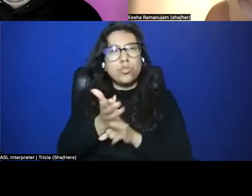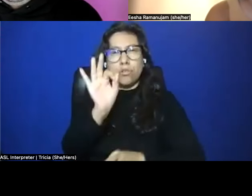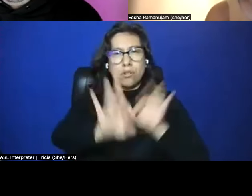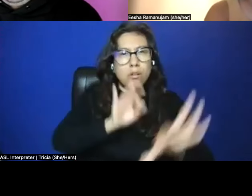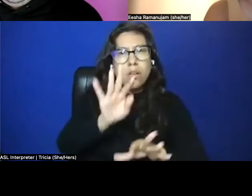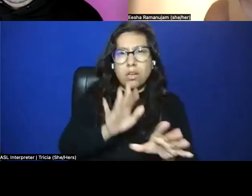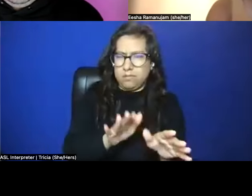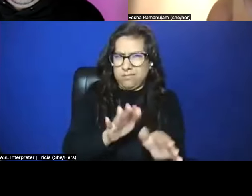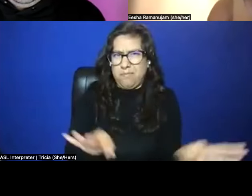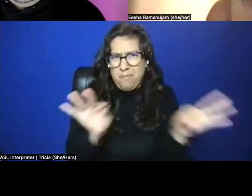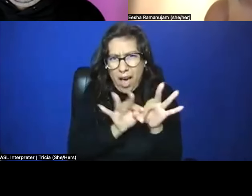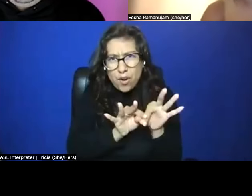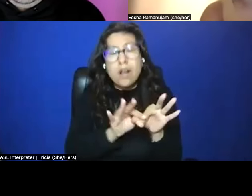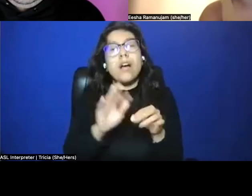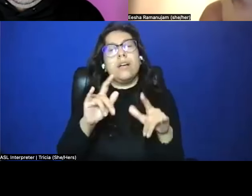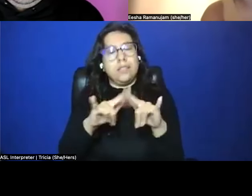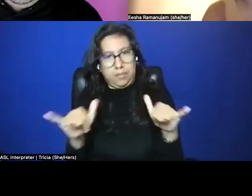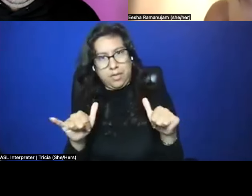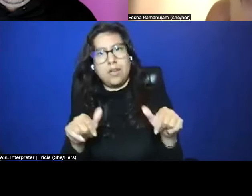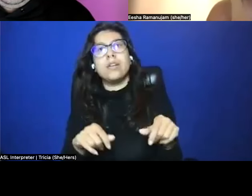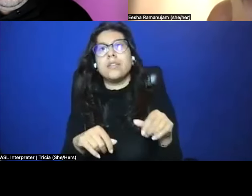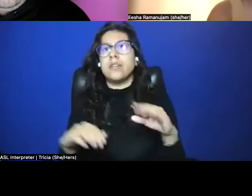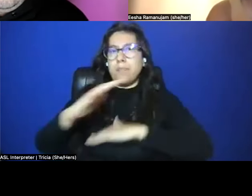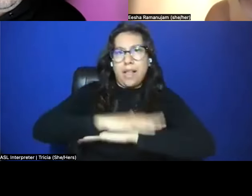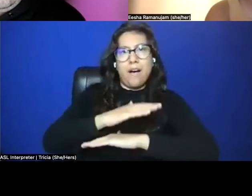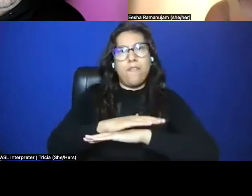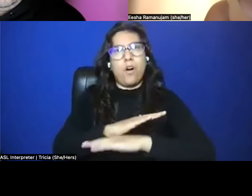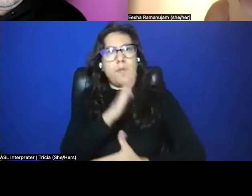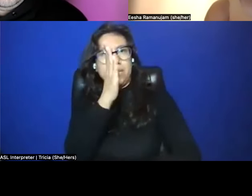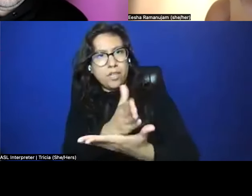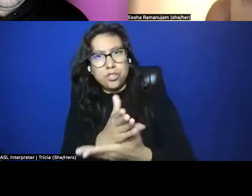lives matter, in addition to platform intervention, moderation